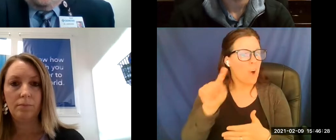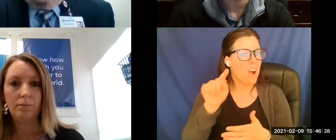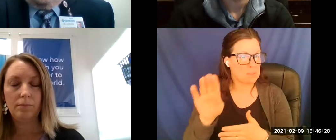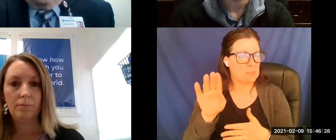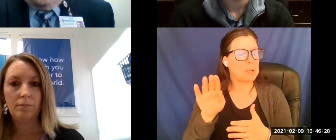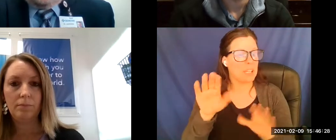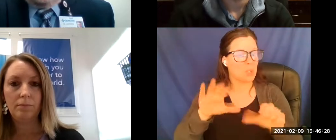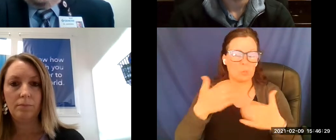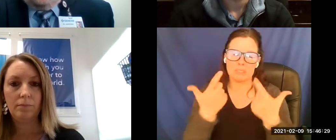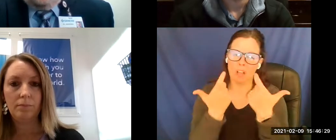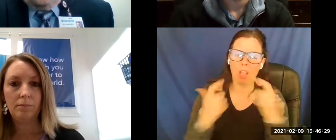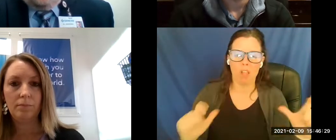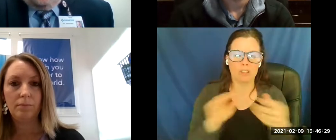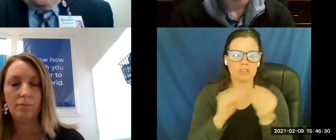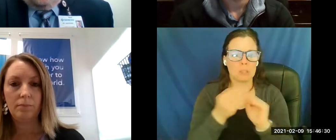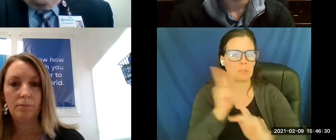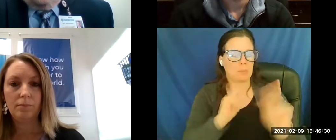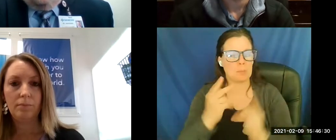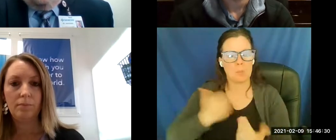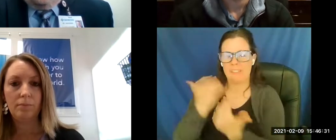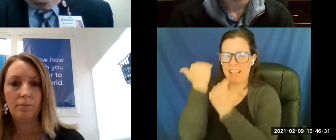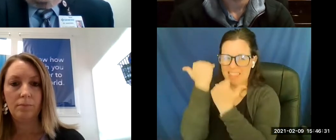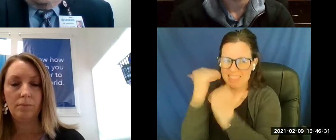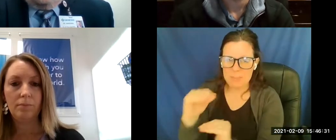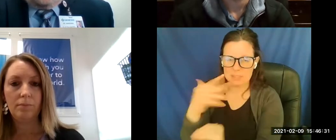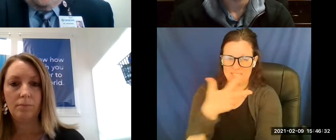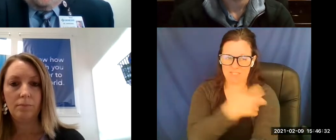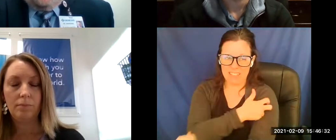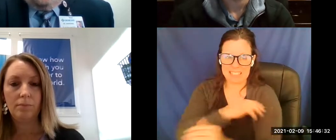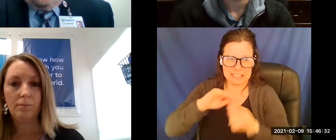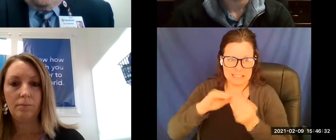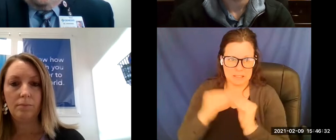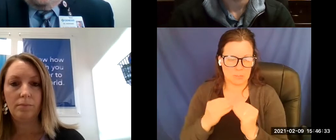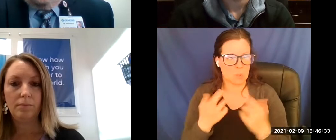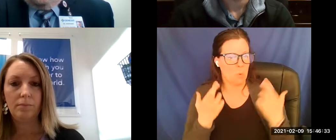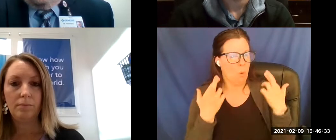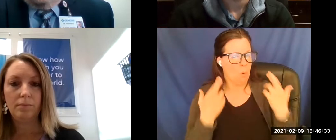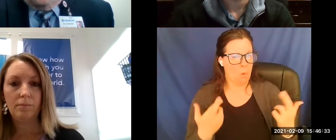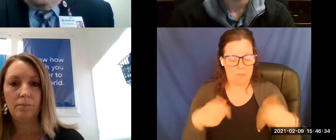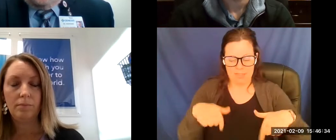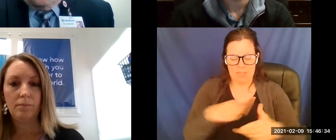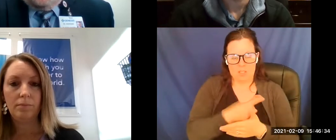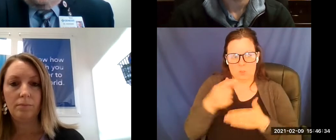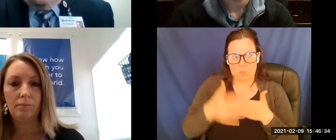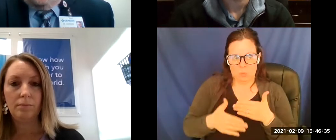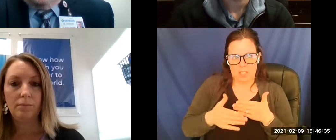and we have limited vaccine supply. We're hoping that this weekend, in the weeks ahead, that we'll be able